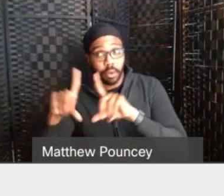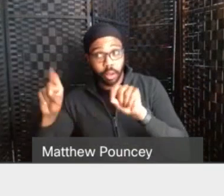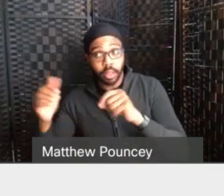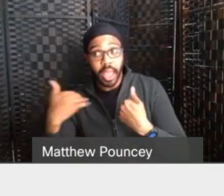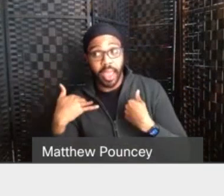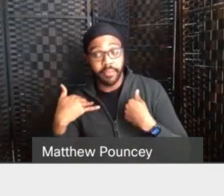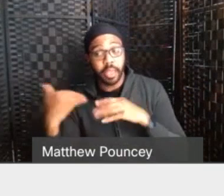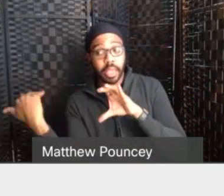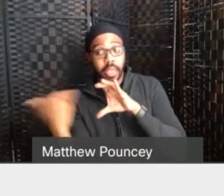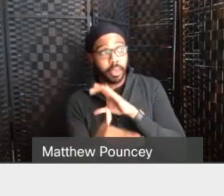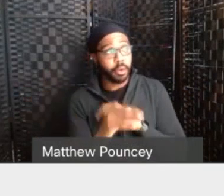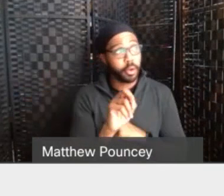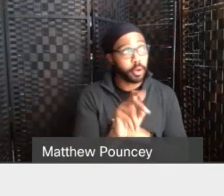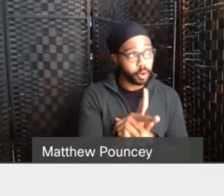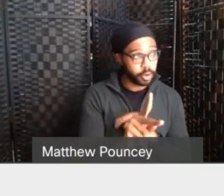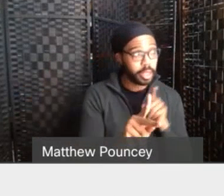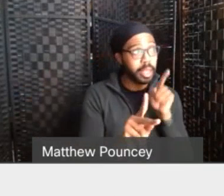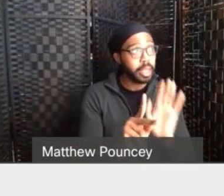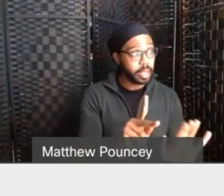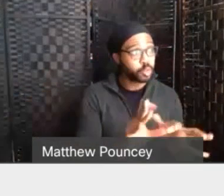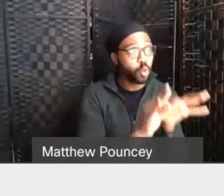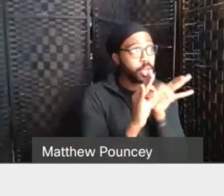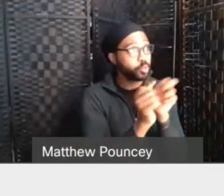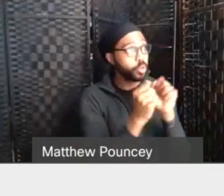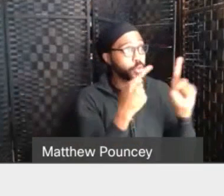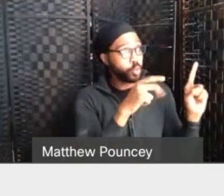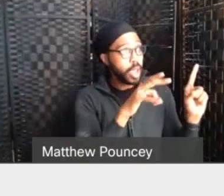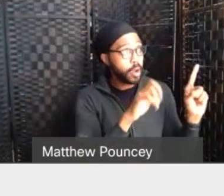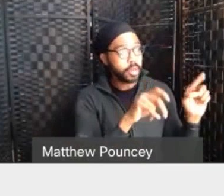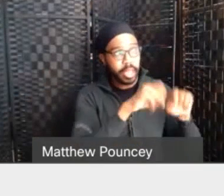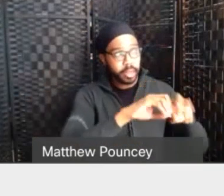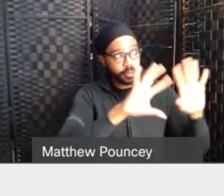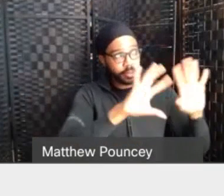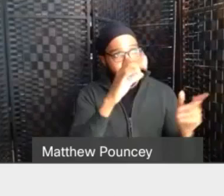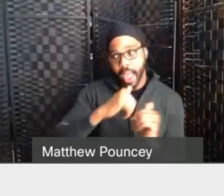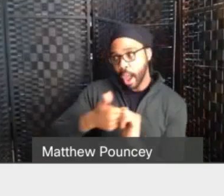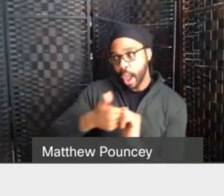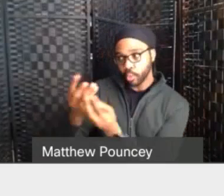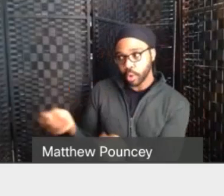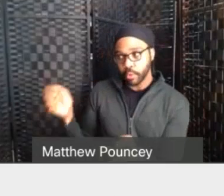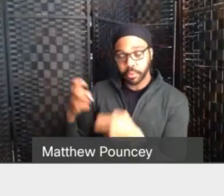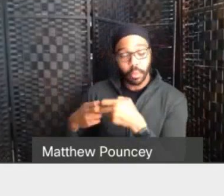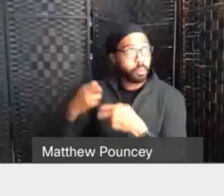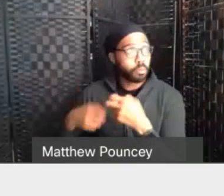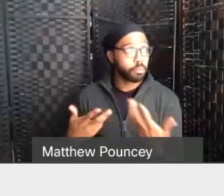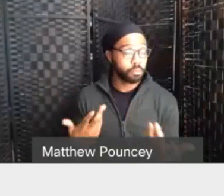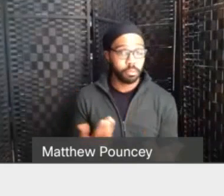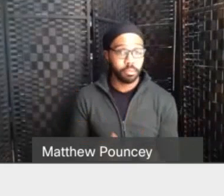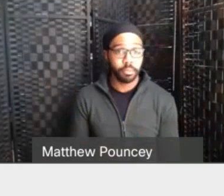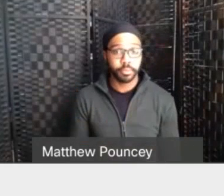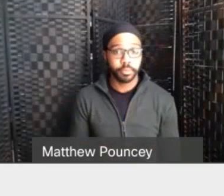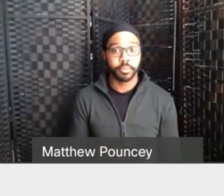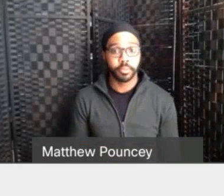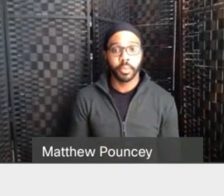Kirk, then in his coordination with Karen, they could clarify how to correct this. Absolutely, that'll